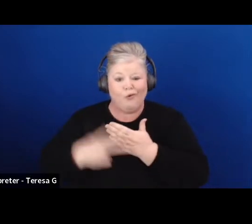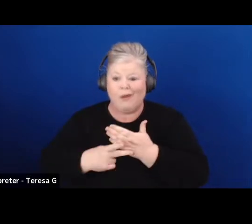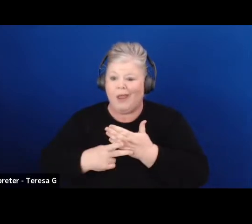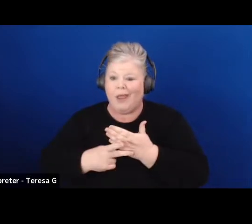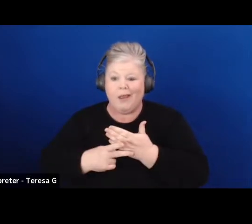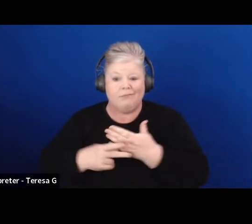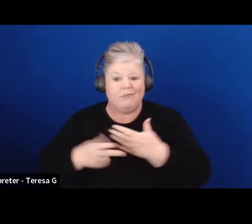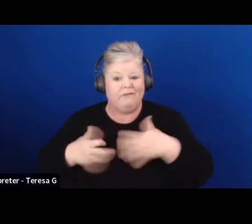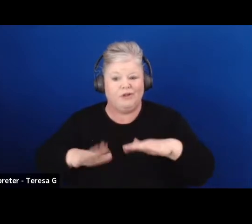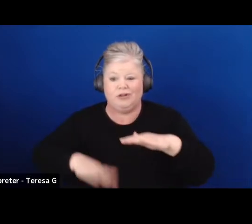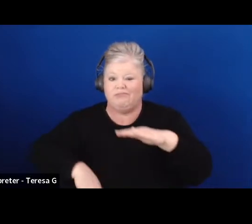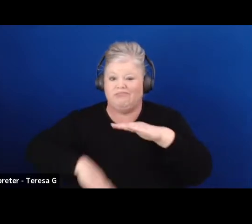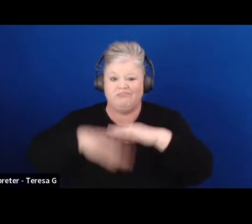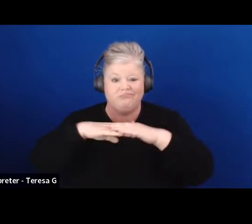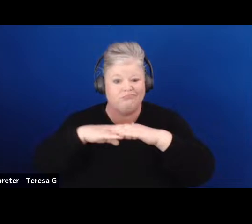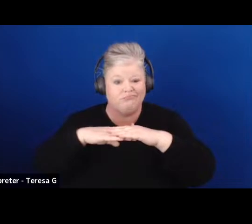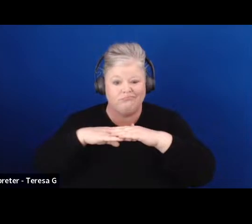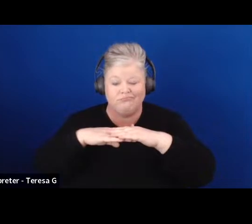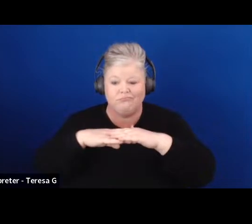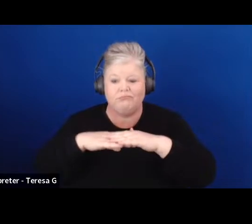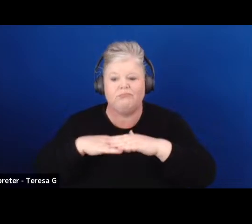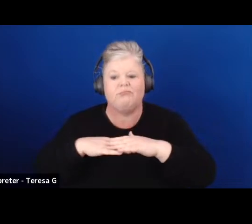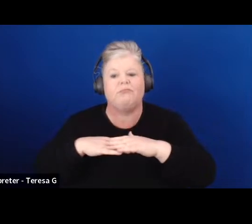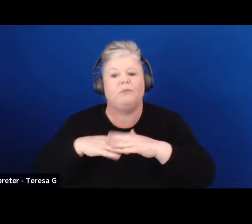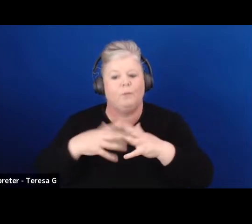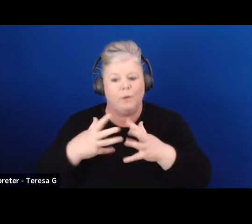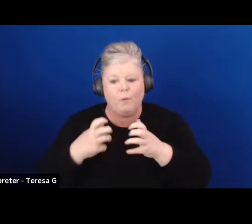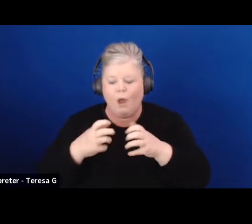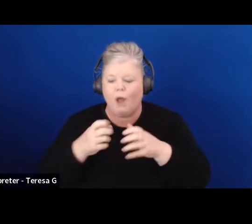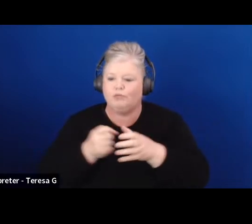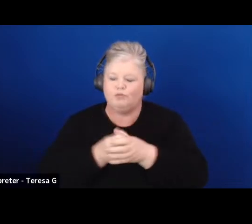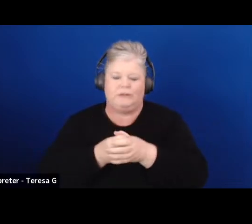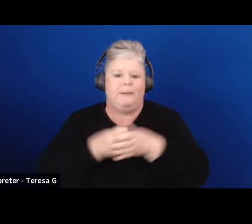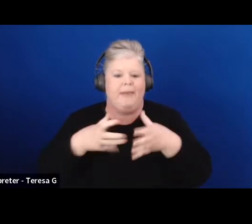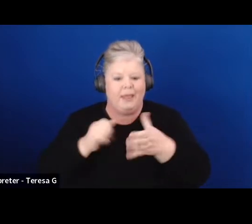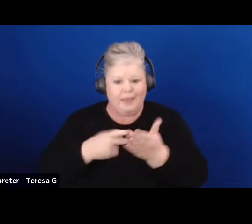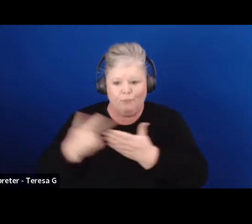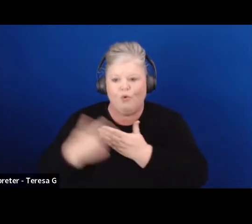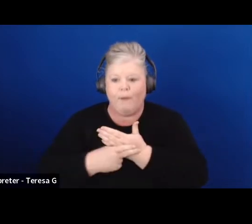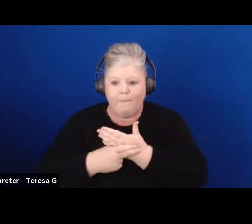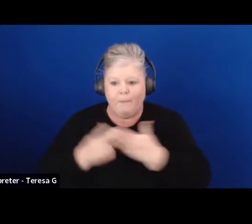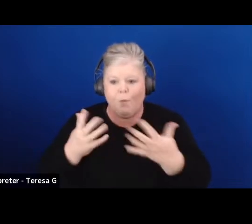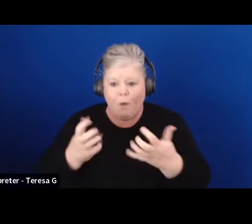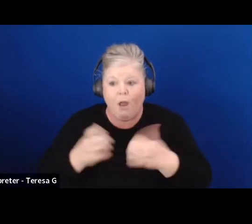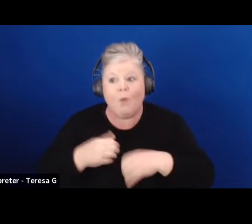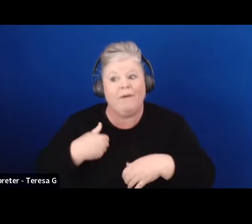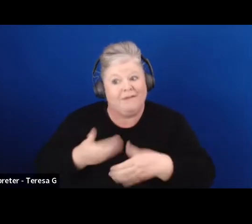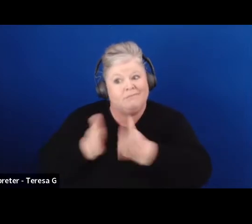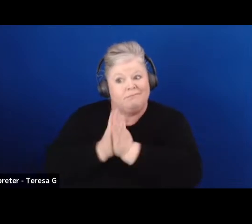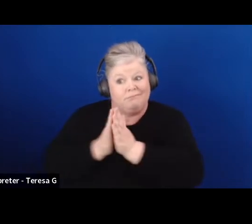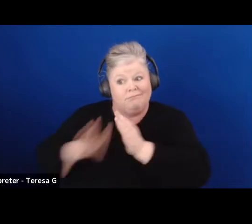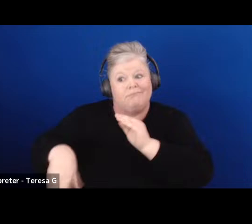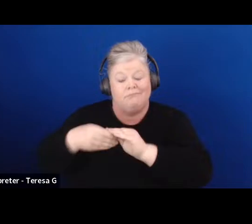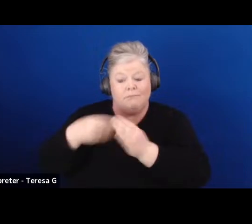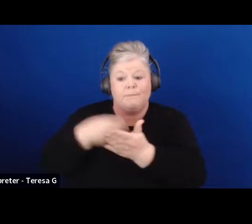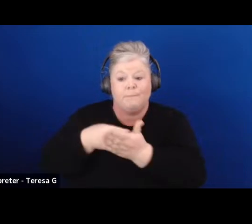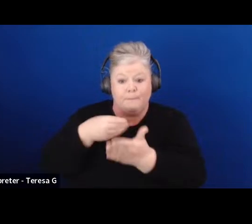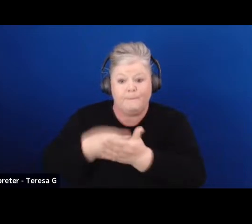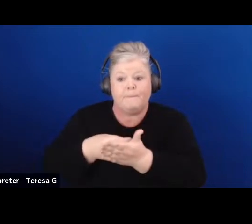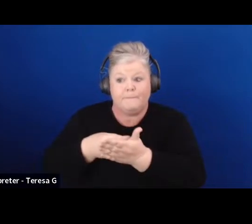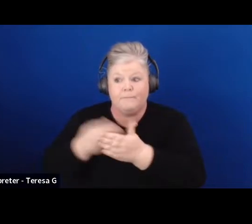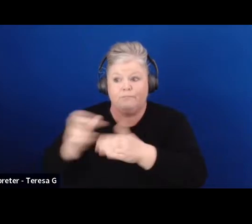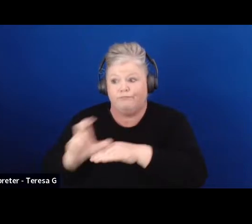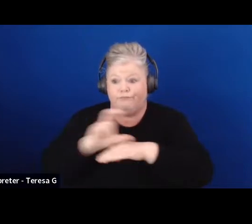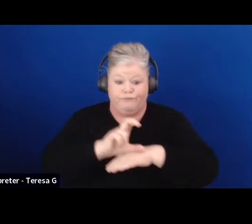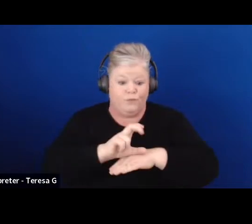been maxed. And so we would like to expand this, and we have requested additional funding in our budget